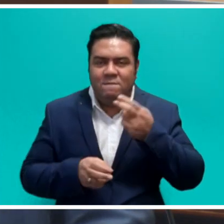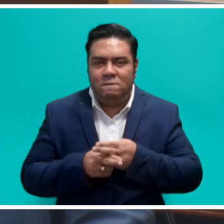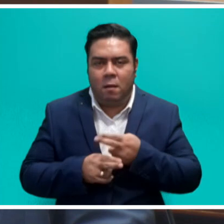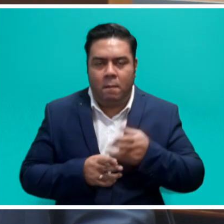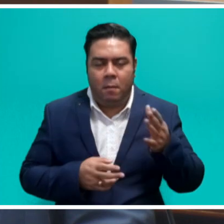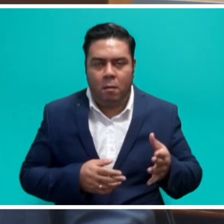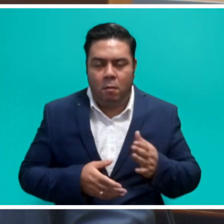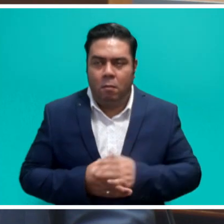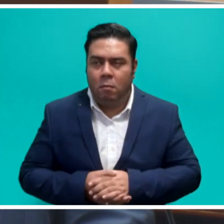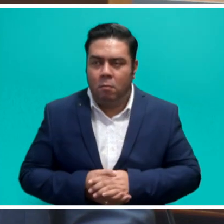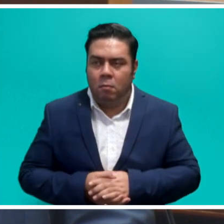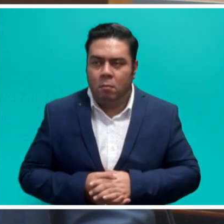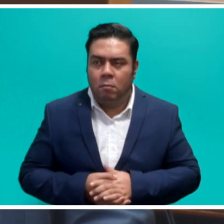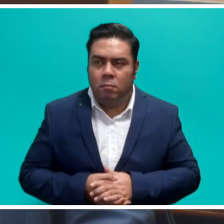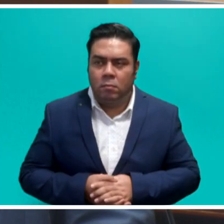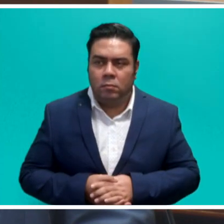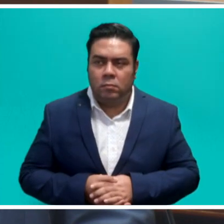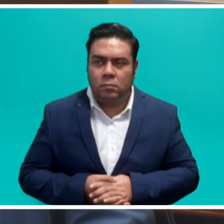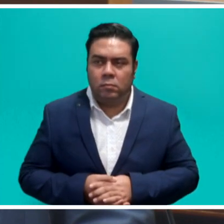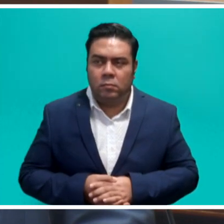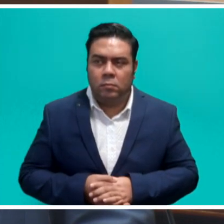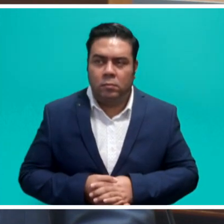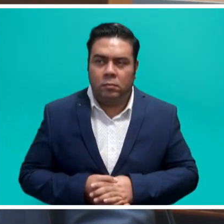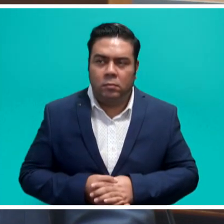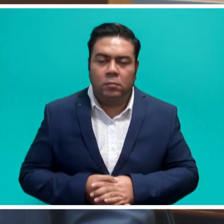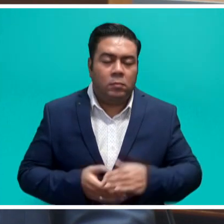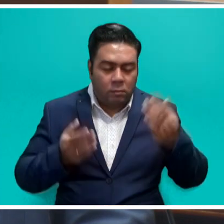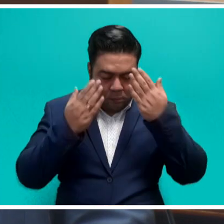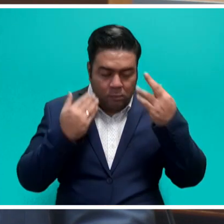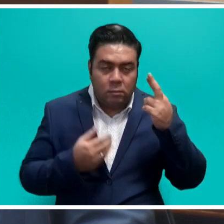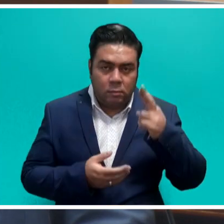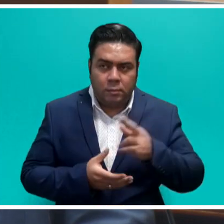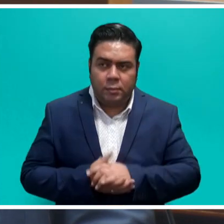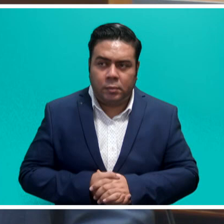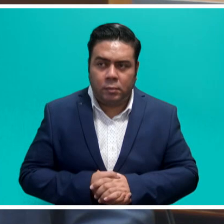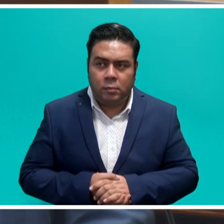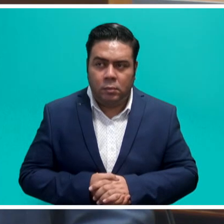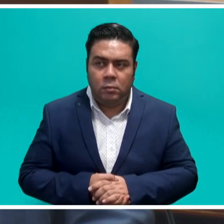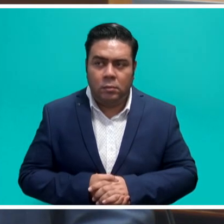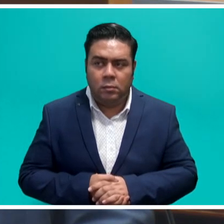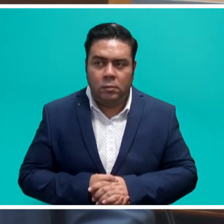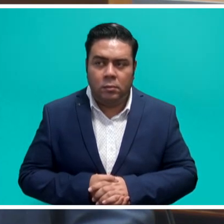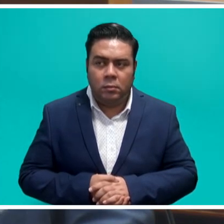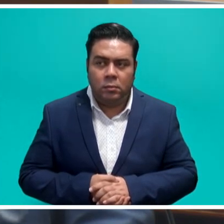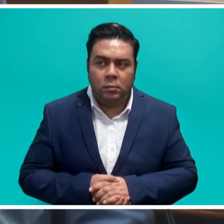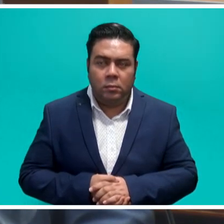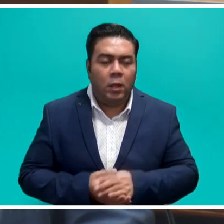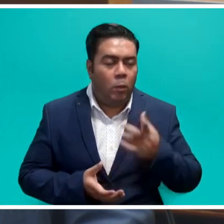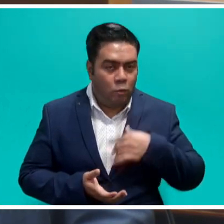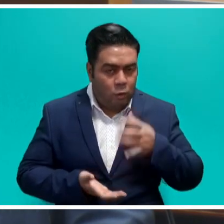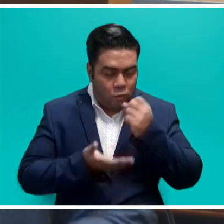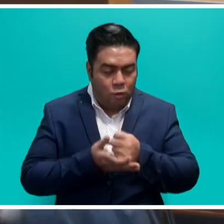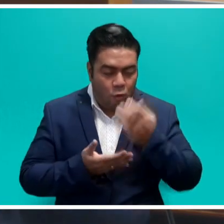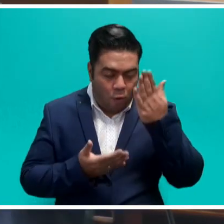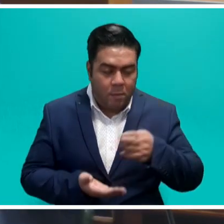creating a conducive environment for the optimum crop. Mr. Speaker, with these words, I'd like to assure the honourable